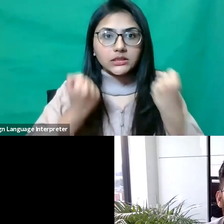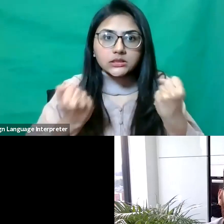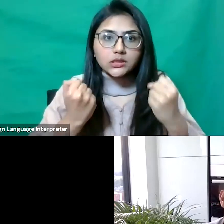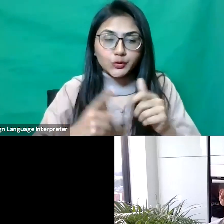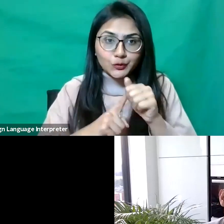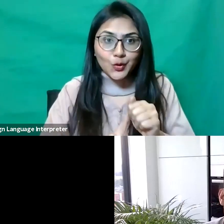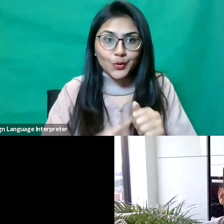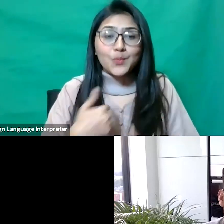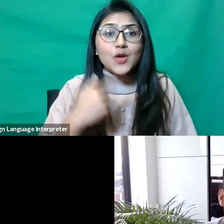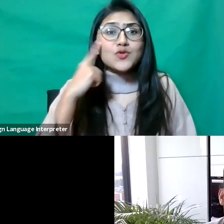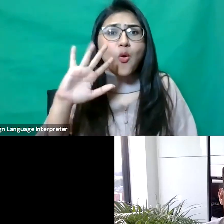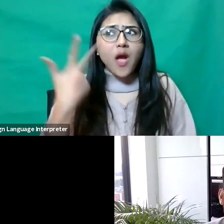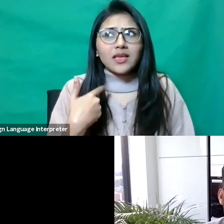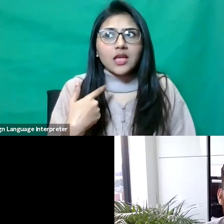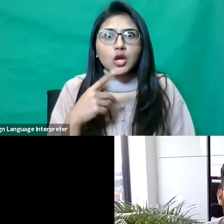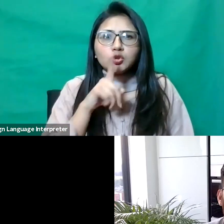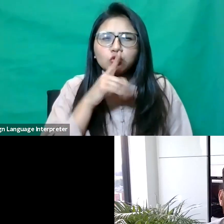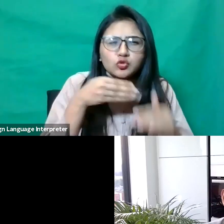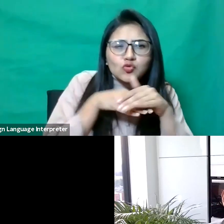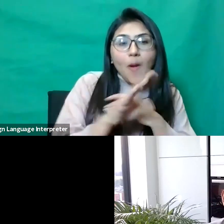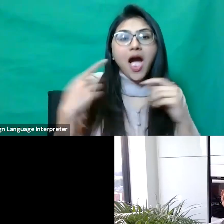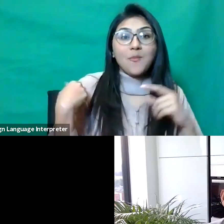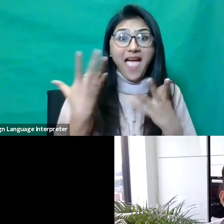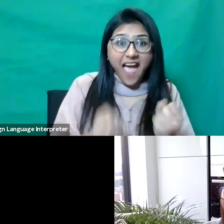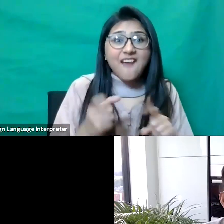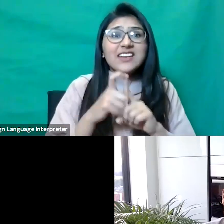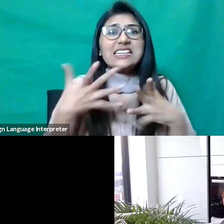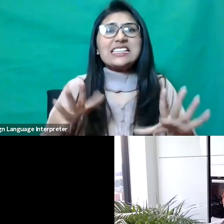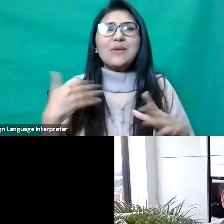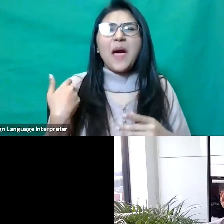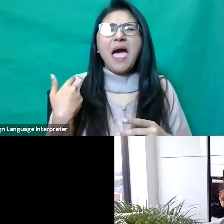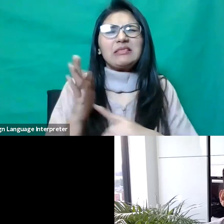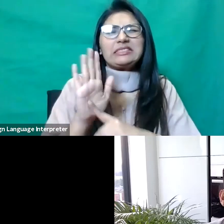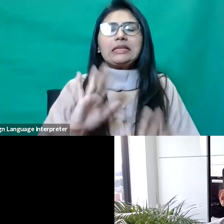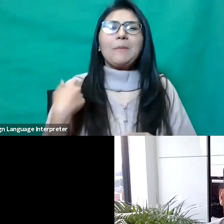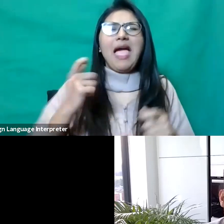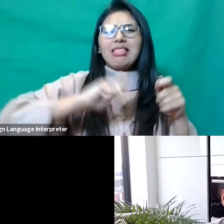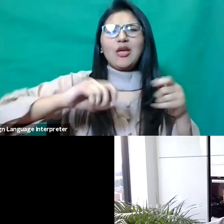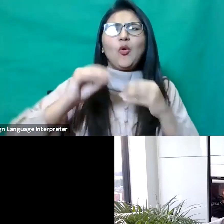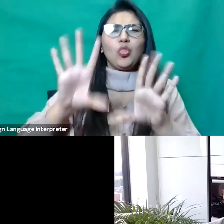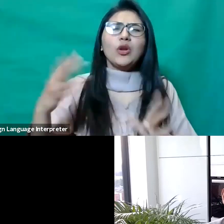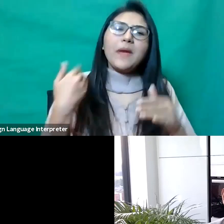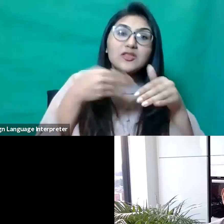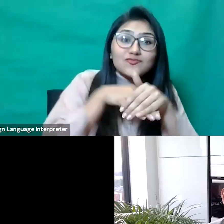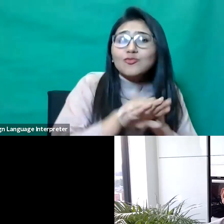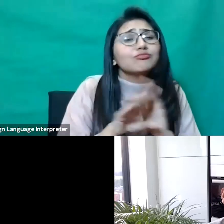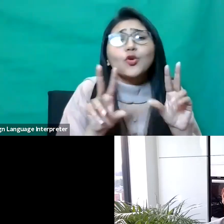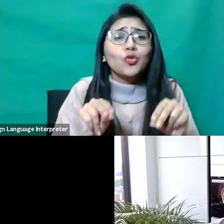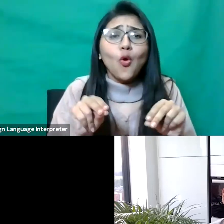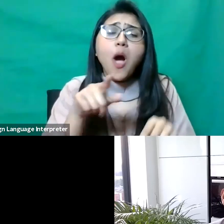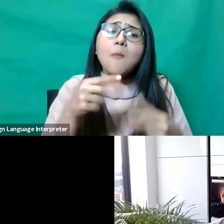think that you should hide your disability from applying jobs. I mean, you should not hide it. I mean, it should be